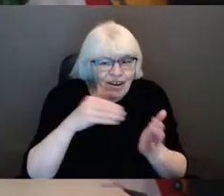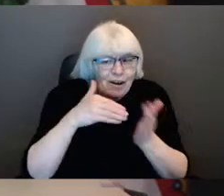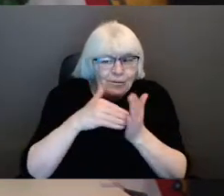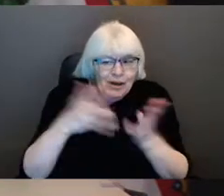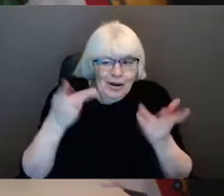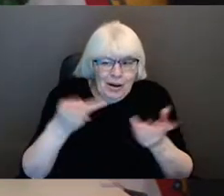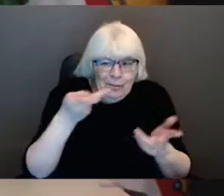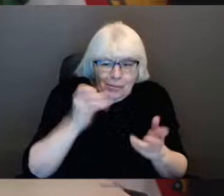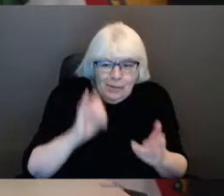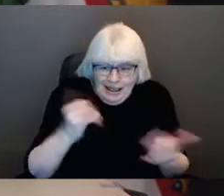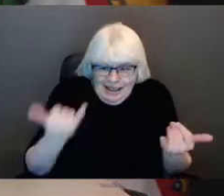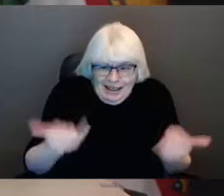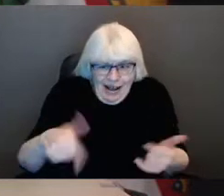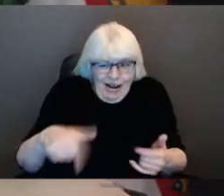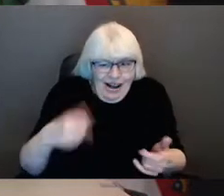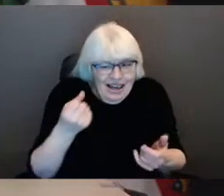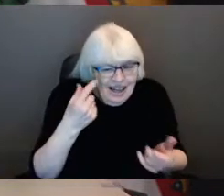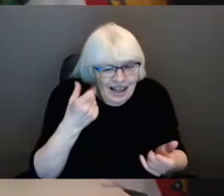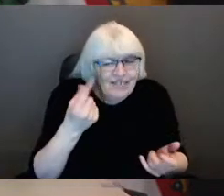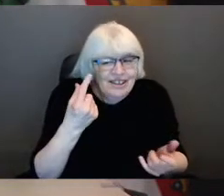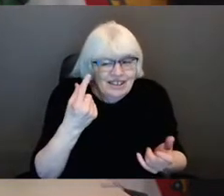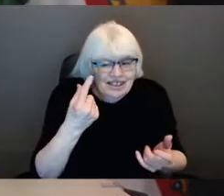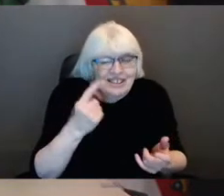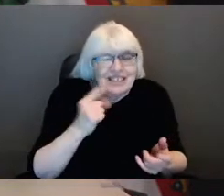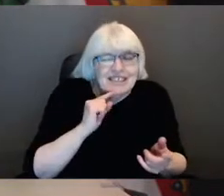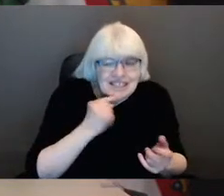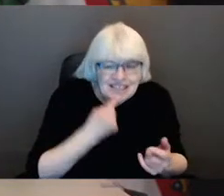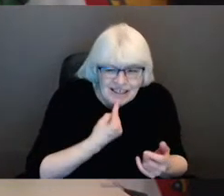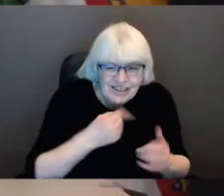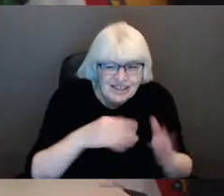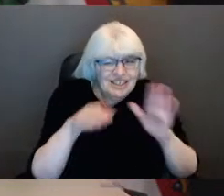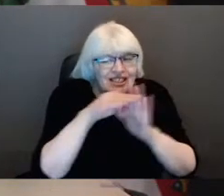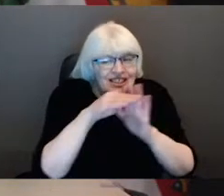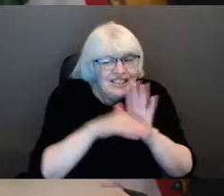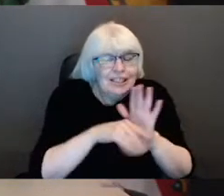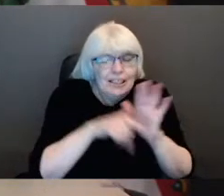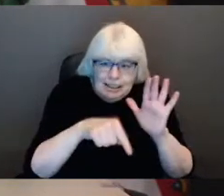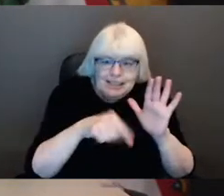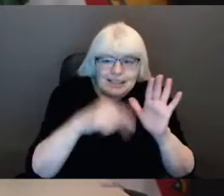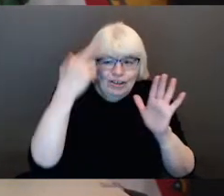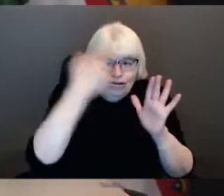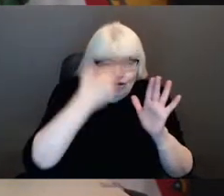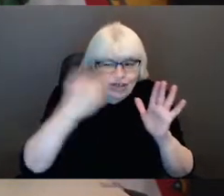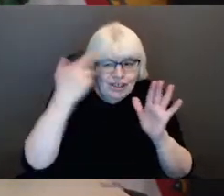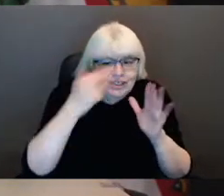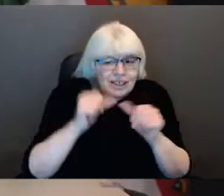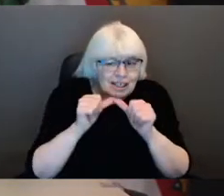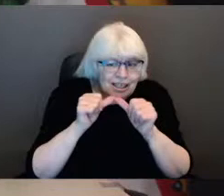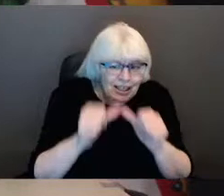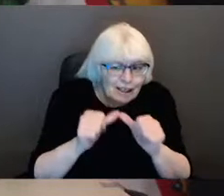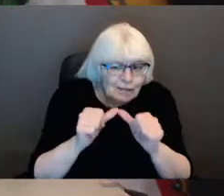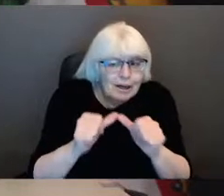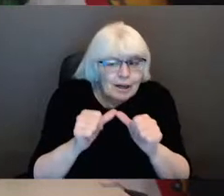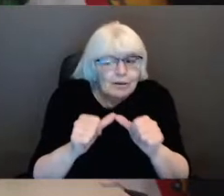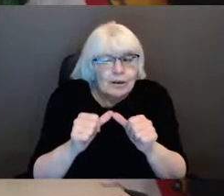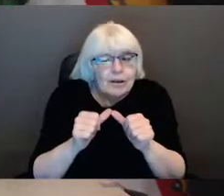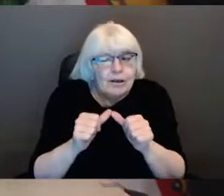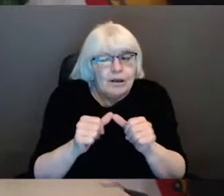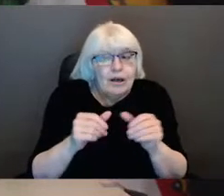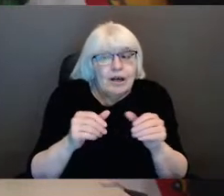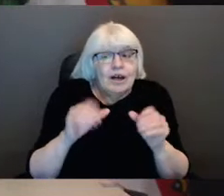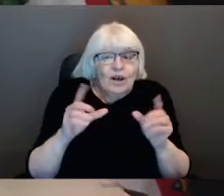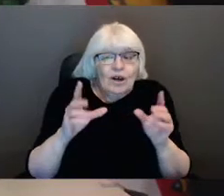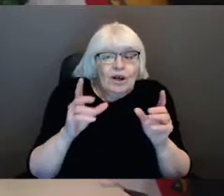doing this for a reason. But we don't want it to continue any longer than we have to. I think I have to also believe that the people who are